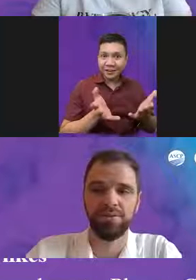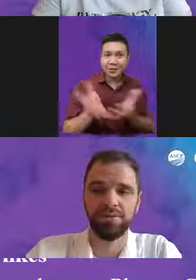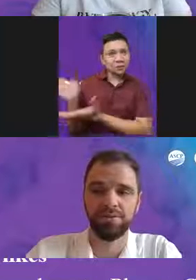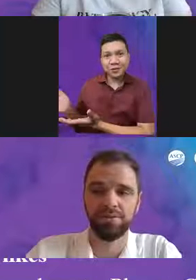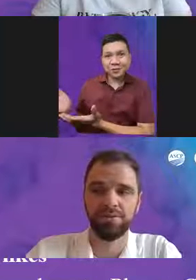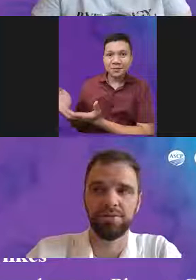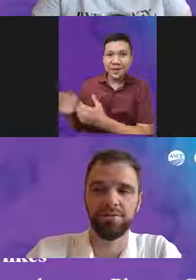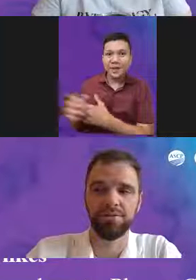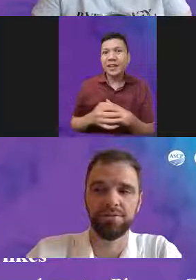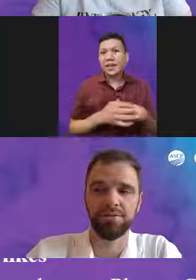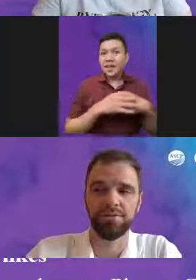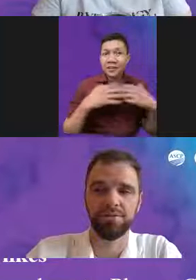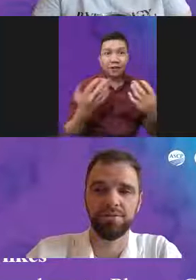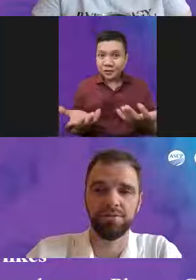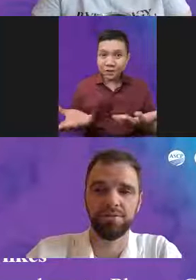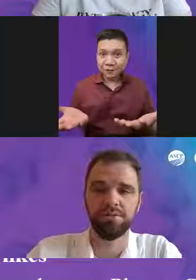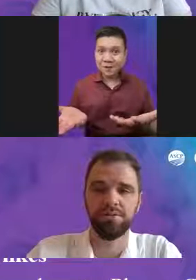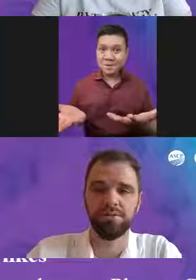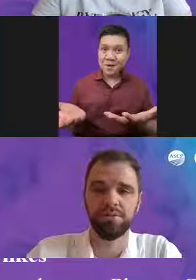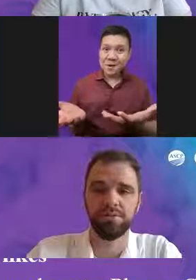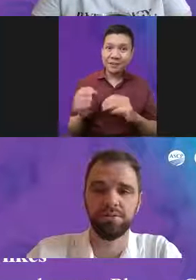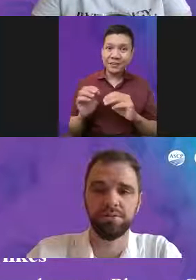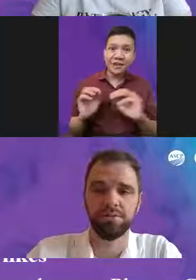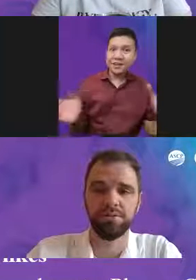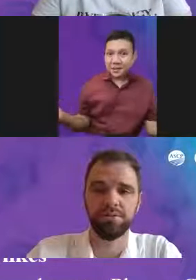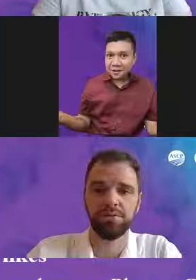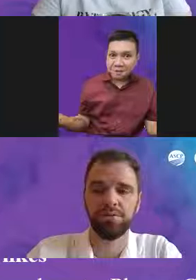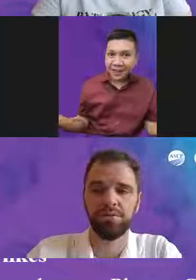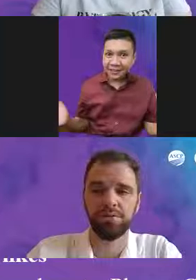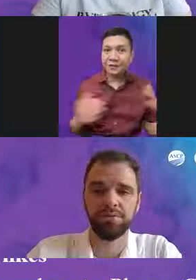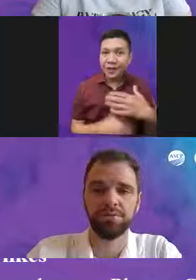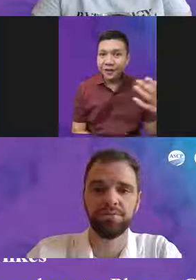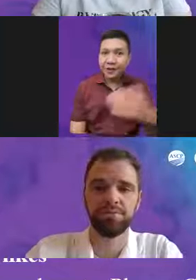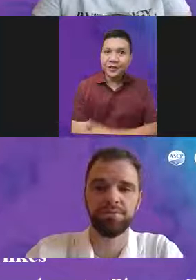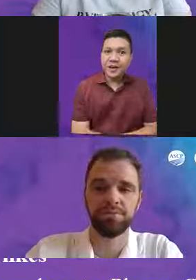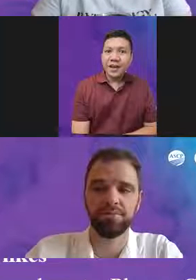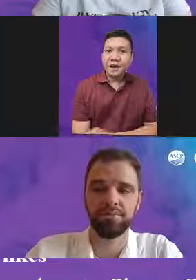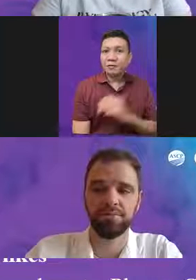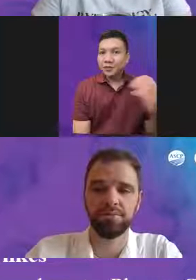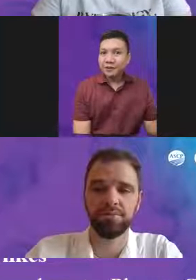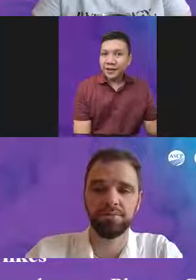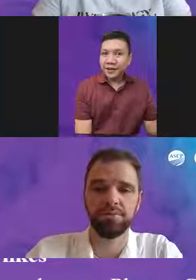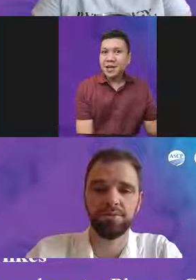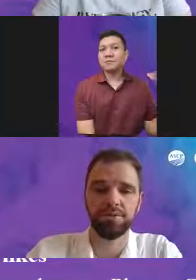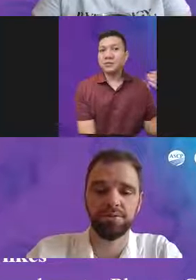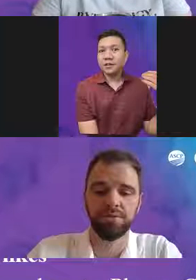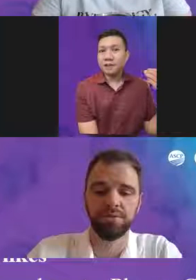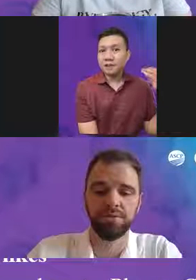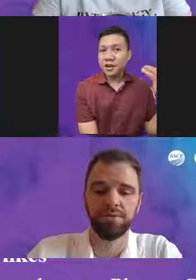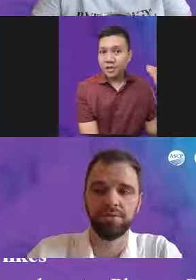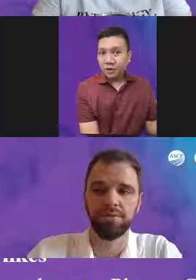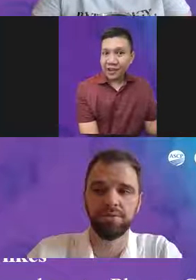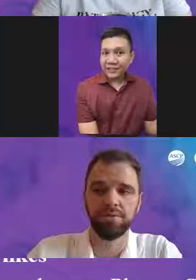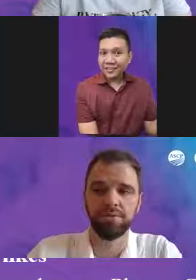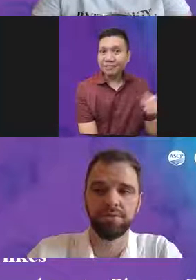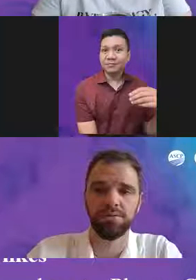low platelet will trigger a blood bank, and then a consult from hemonc, if it's idiopathic or unknown, we'll need to find out, you know, if